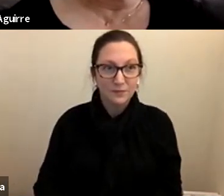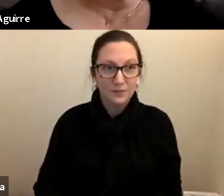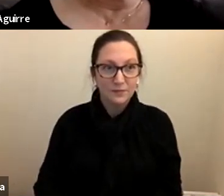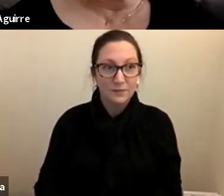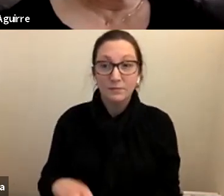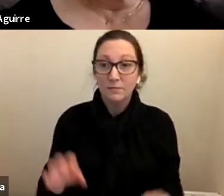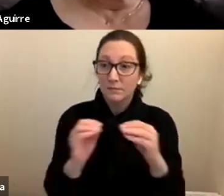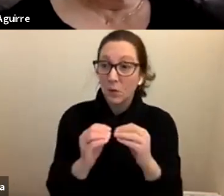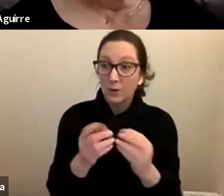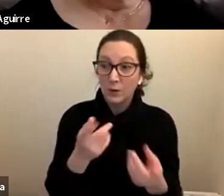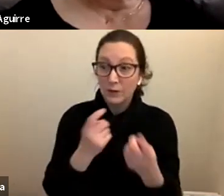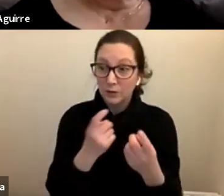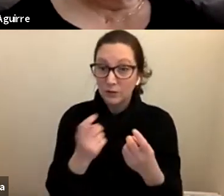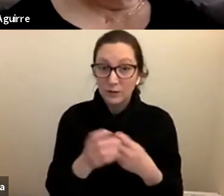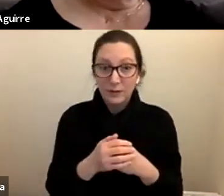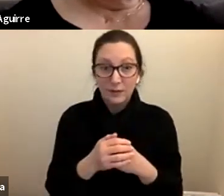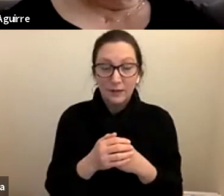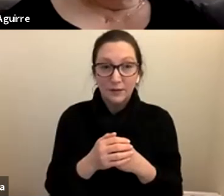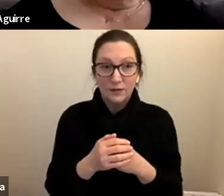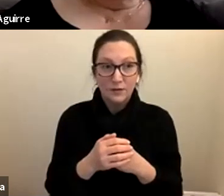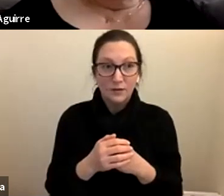Any other questions?